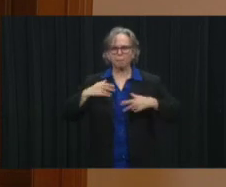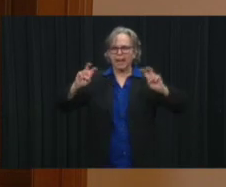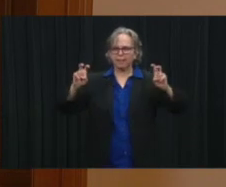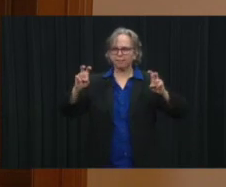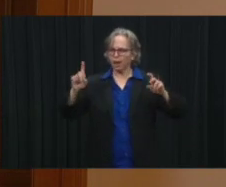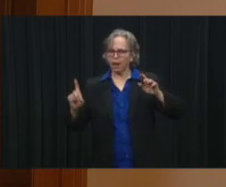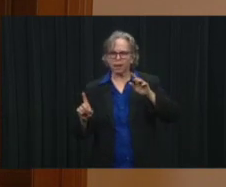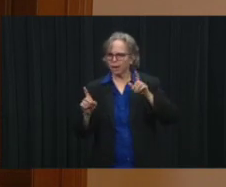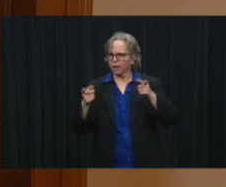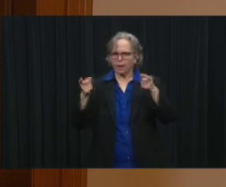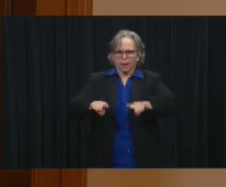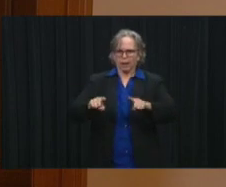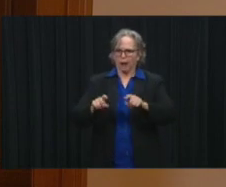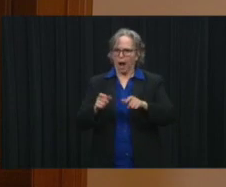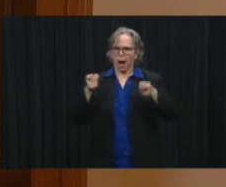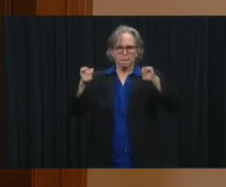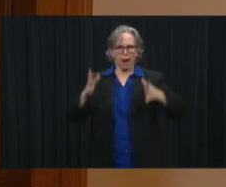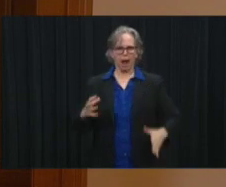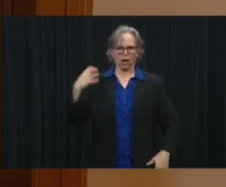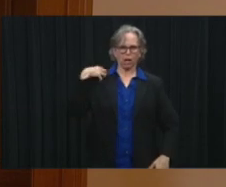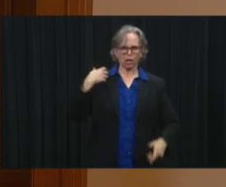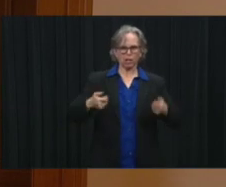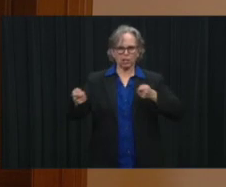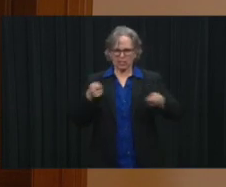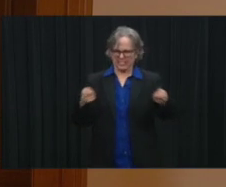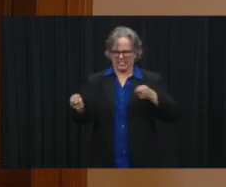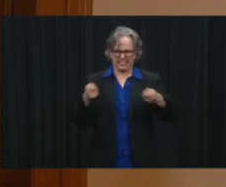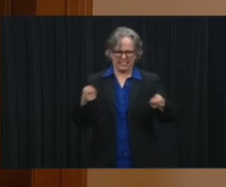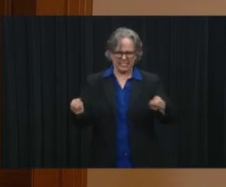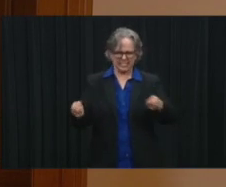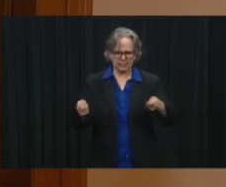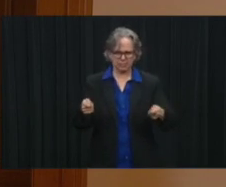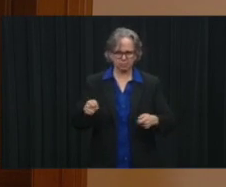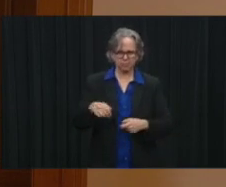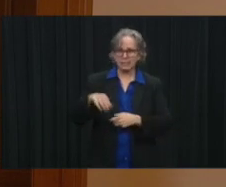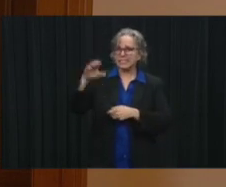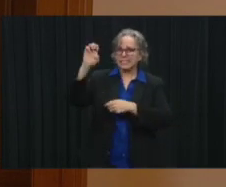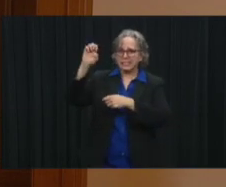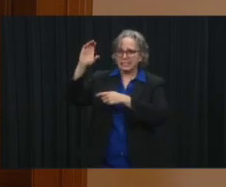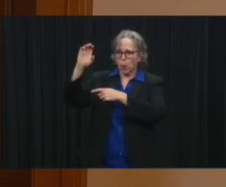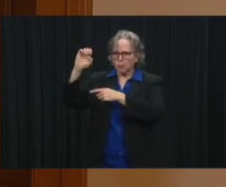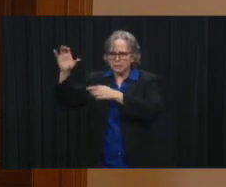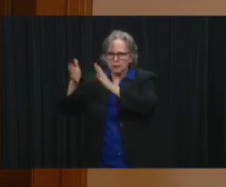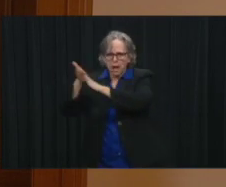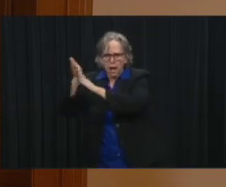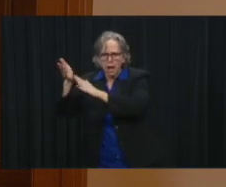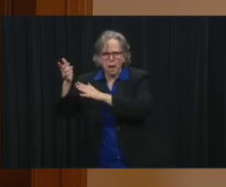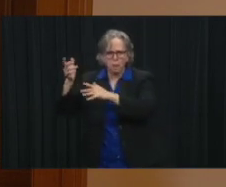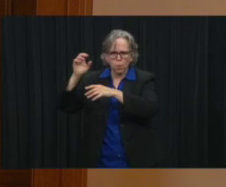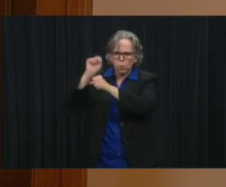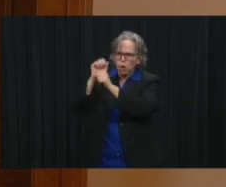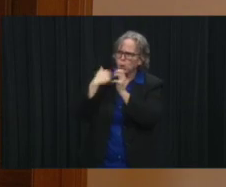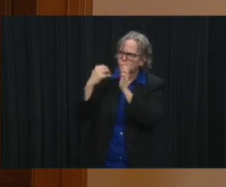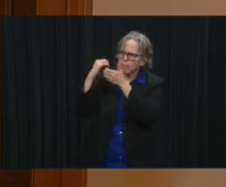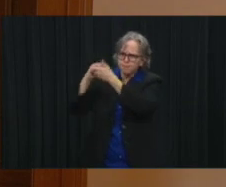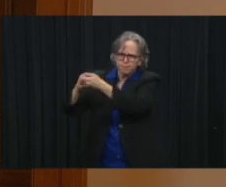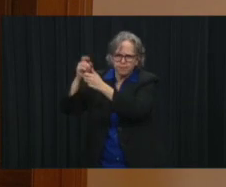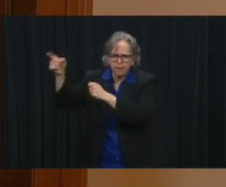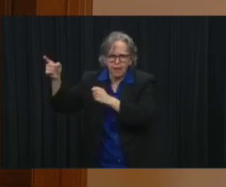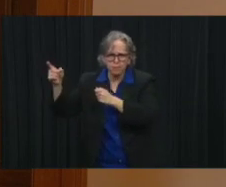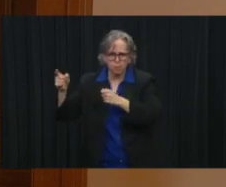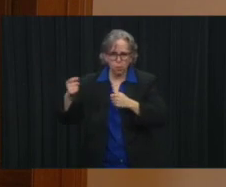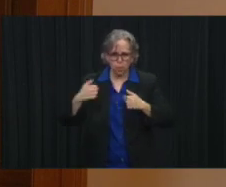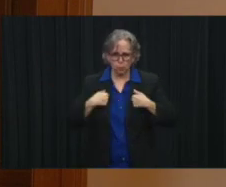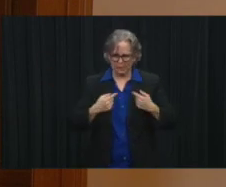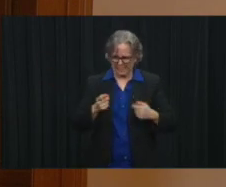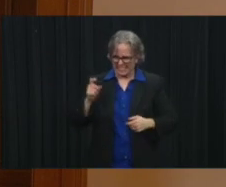wonderful colleague. He will be running the operations side of all of this, taking what we need and putting it into action